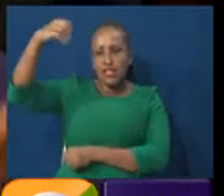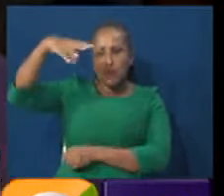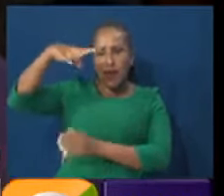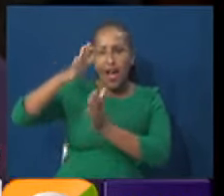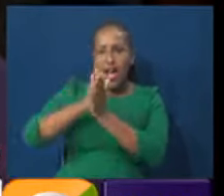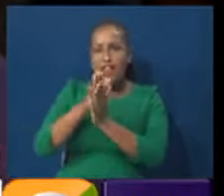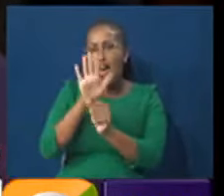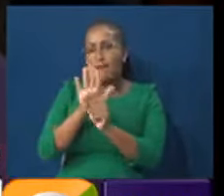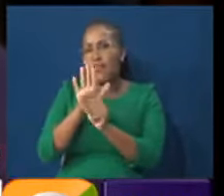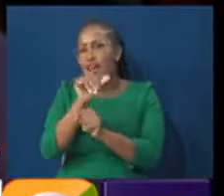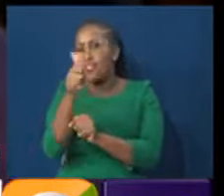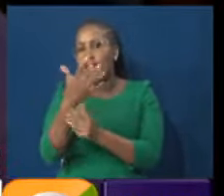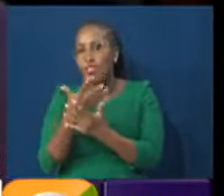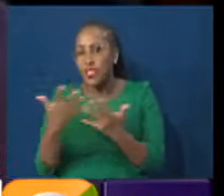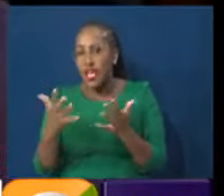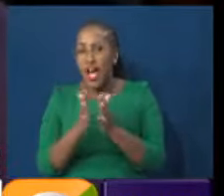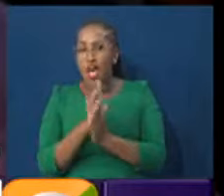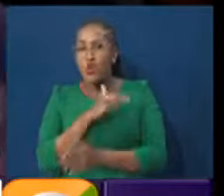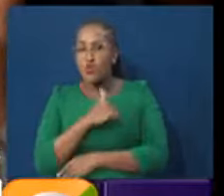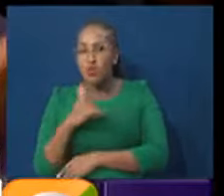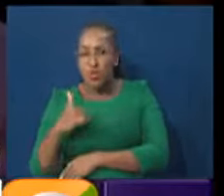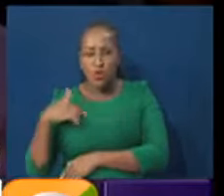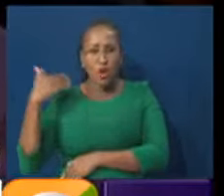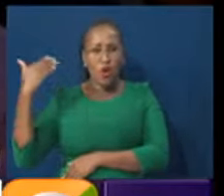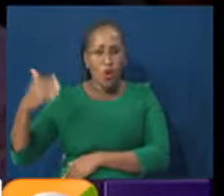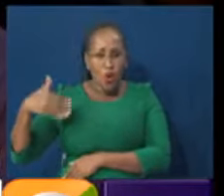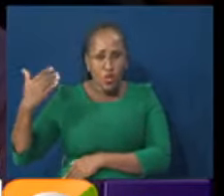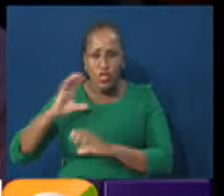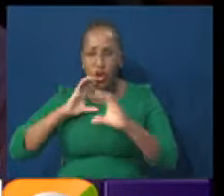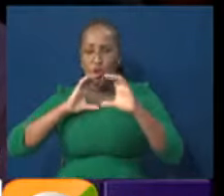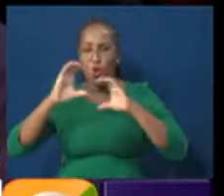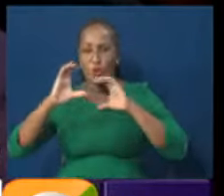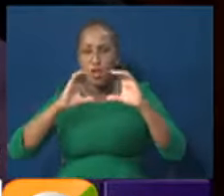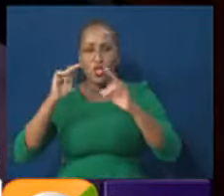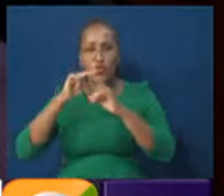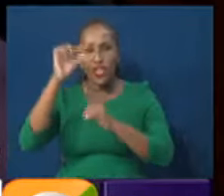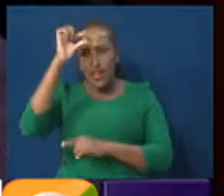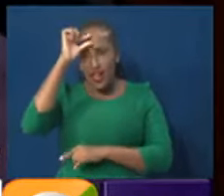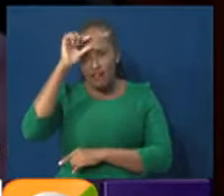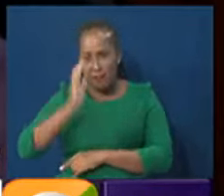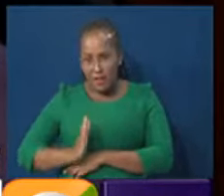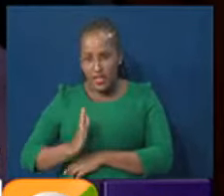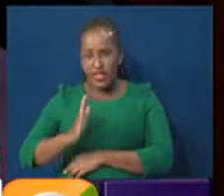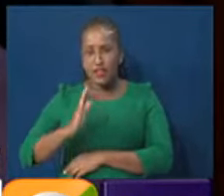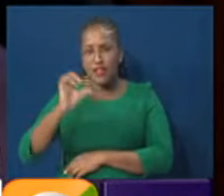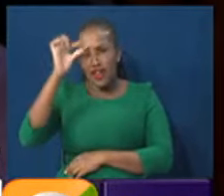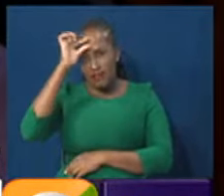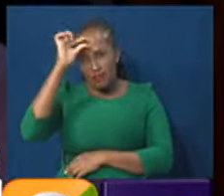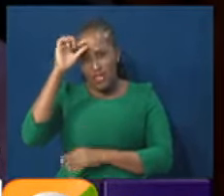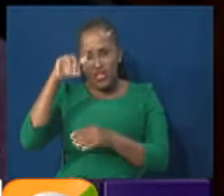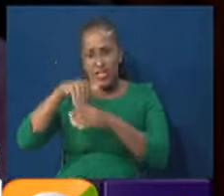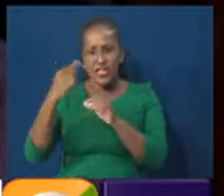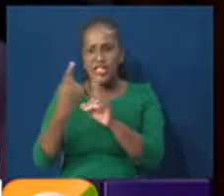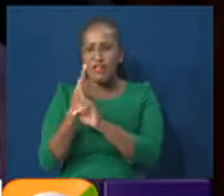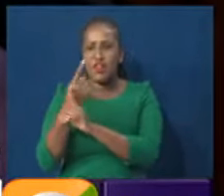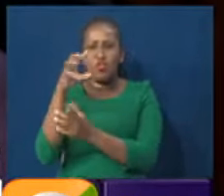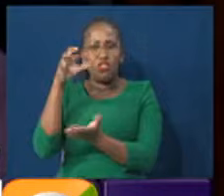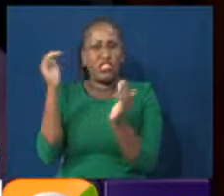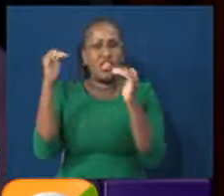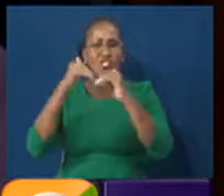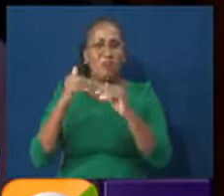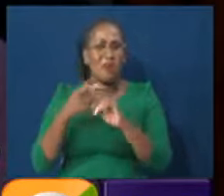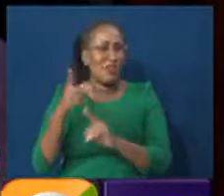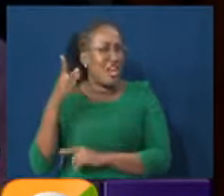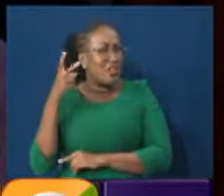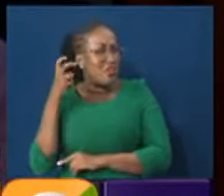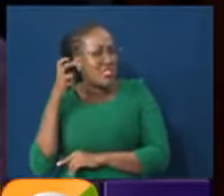other factors. And we have been communicating to our government in various occasions, but they are not good listeners.